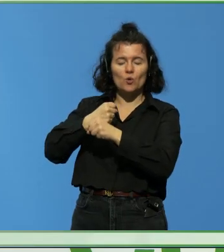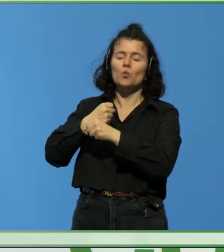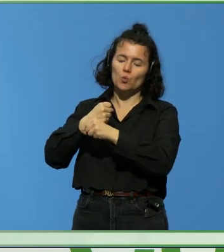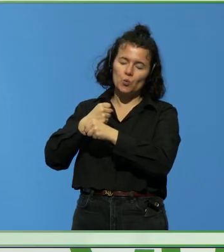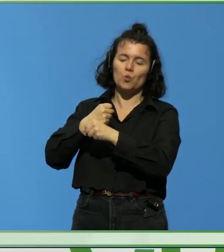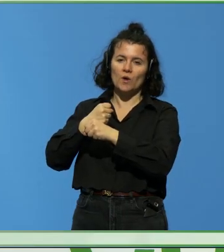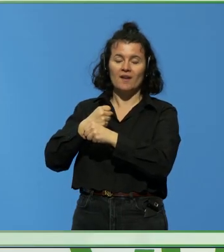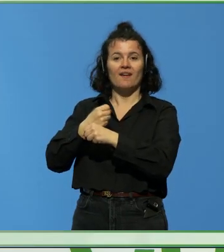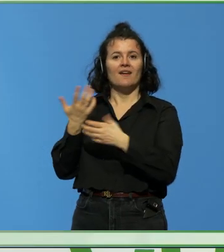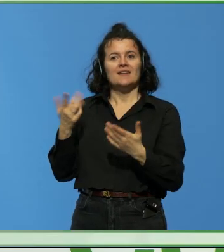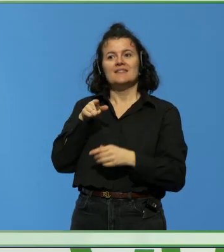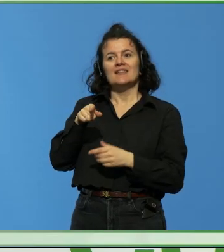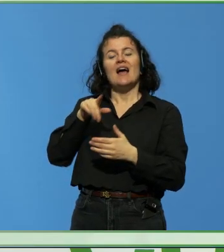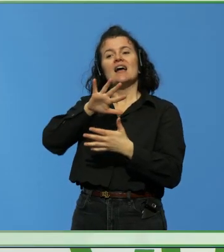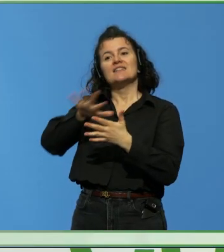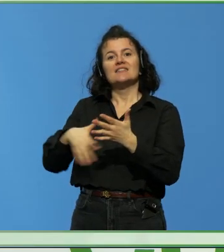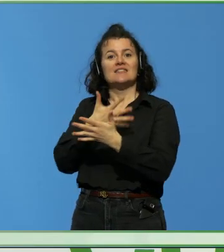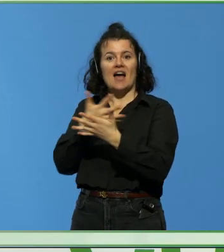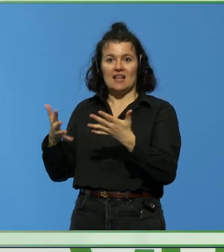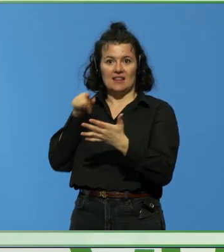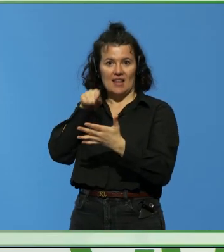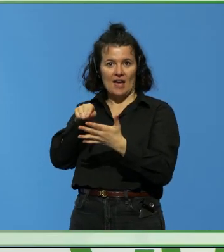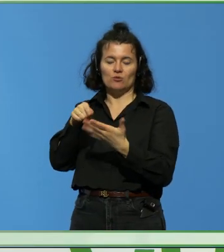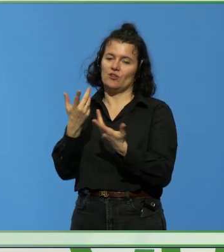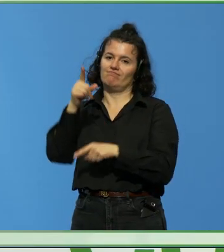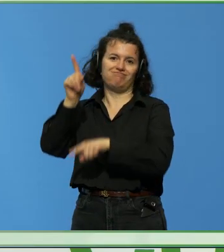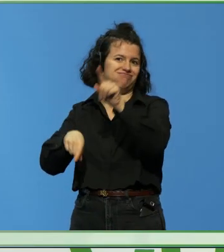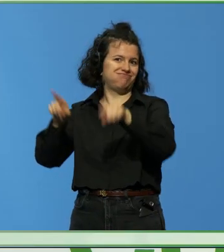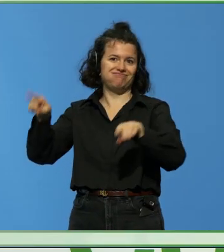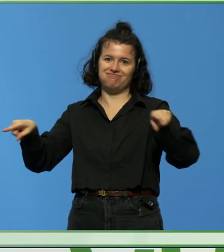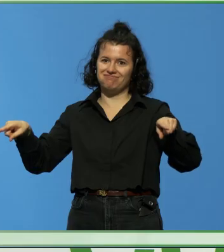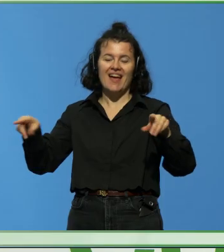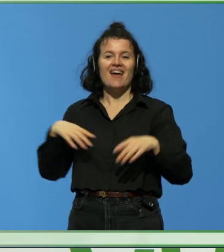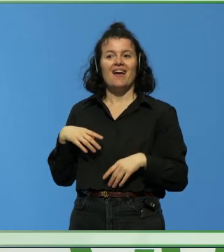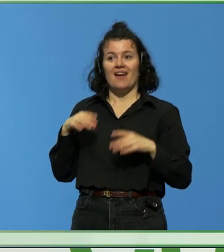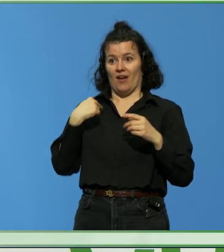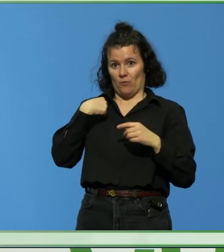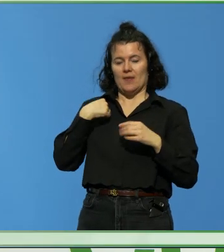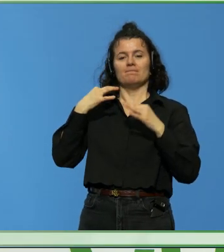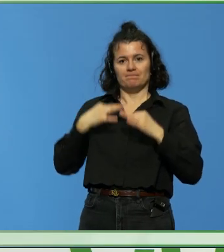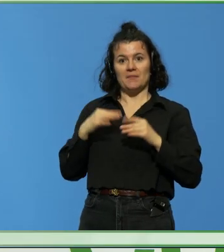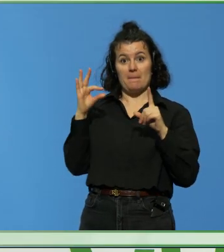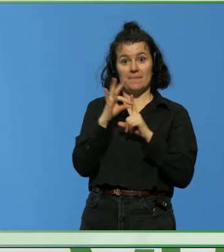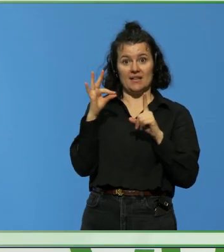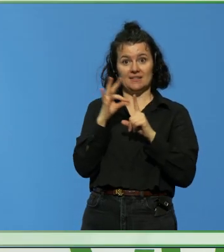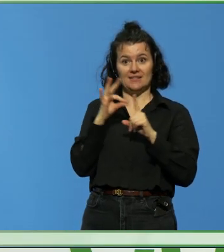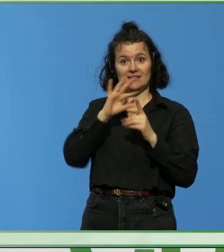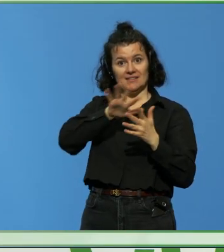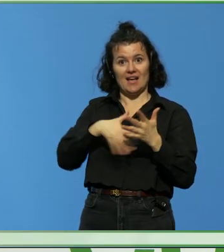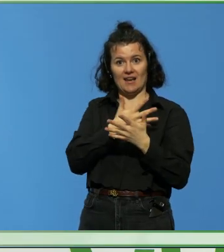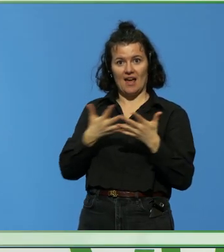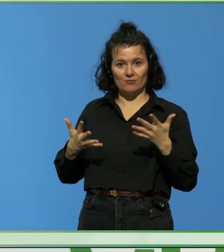like a lot of versions. So we were using the Pakistani sign language. That's have another debate, like how we